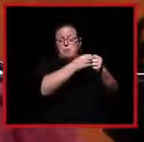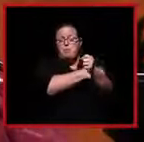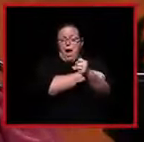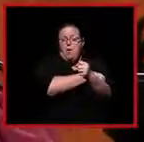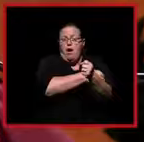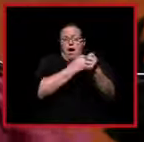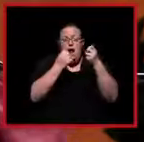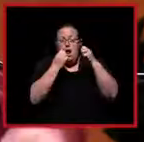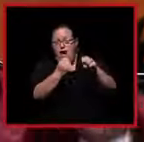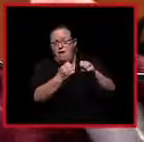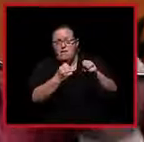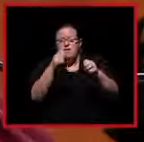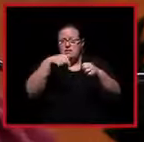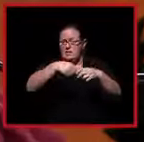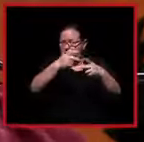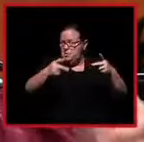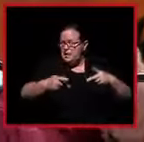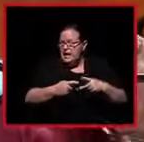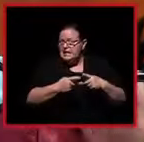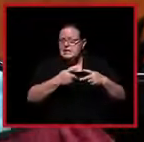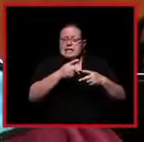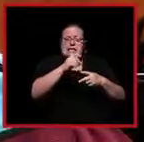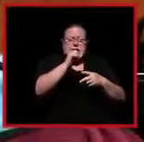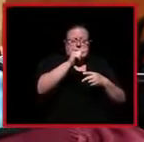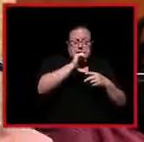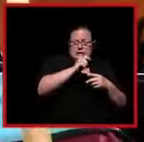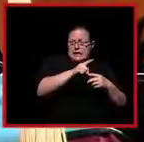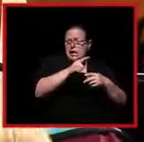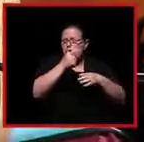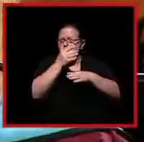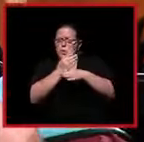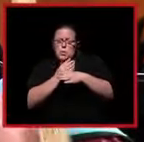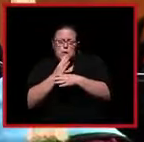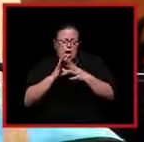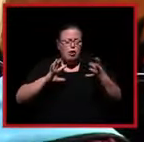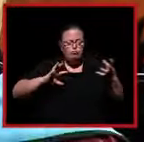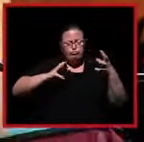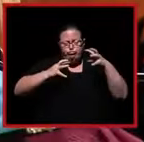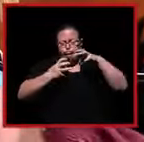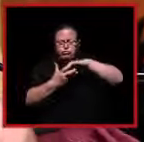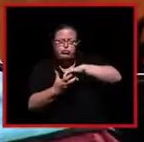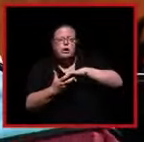of effort, a place where steel and wood were forged into